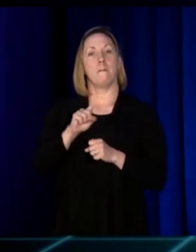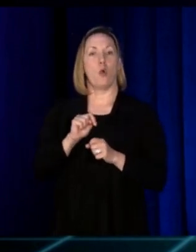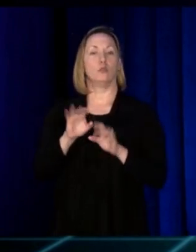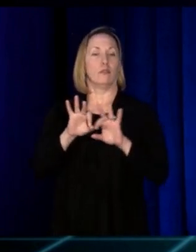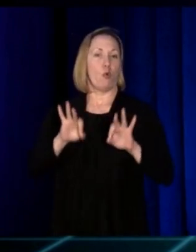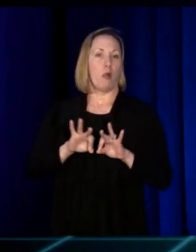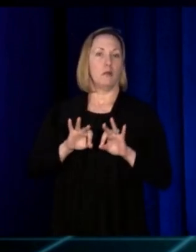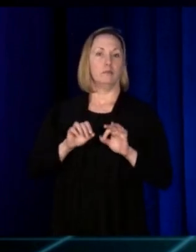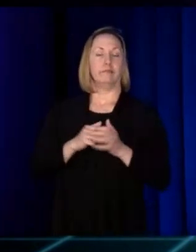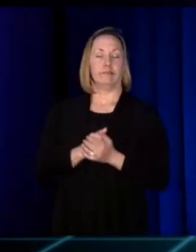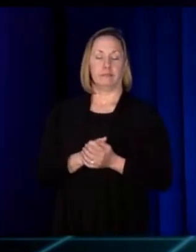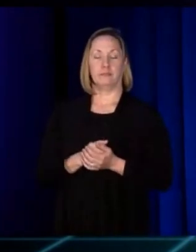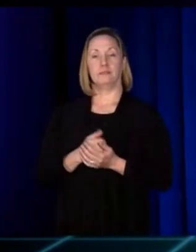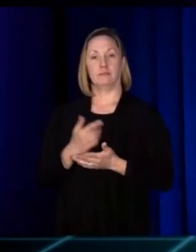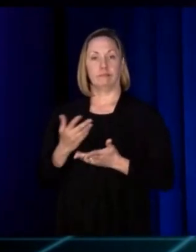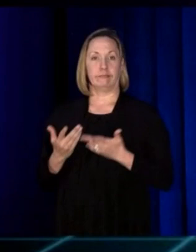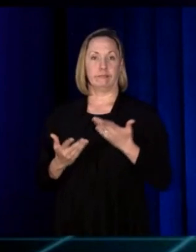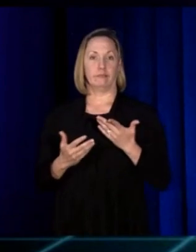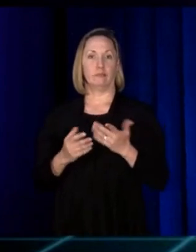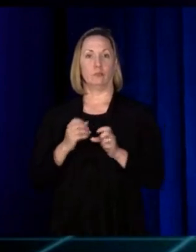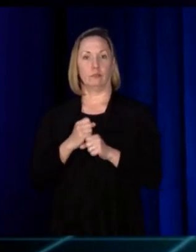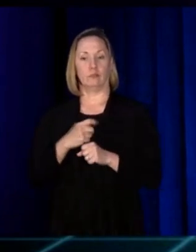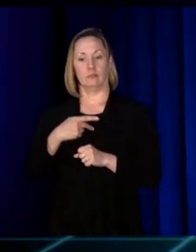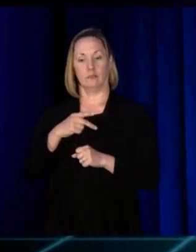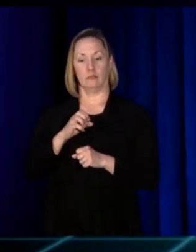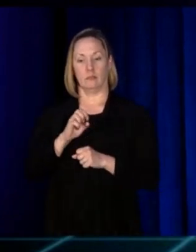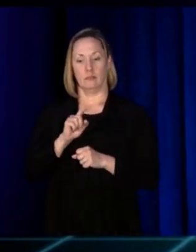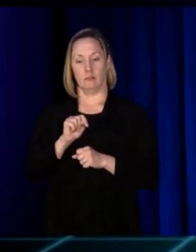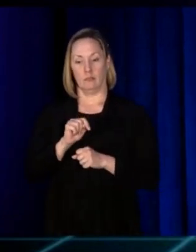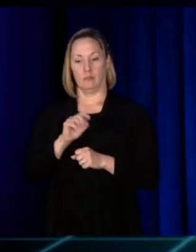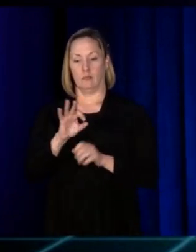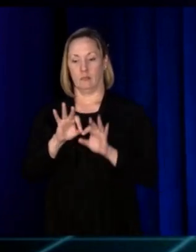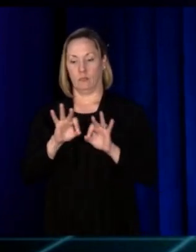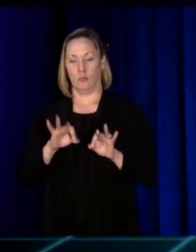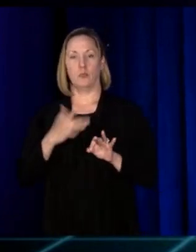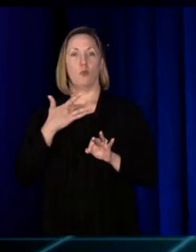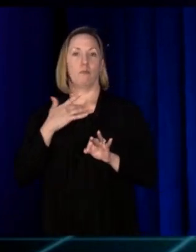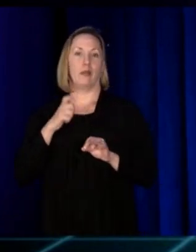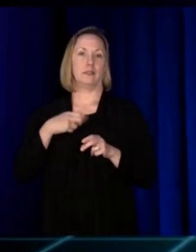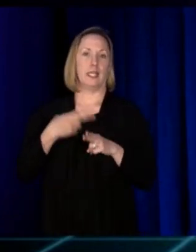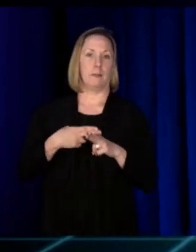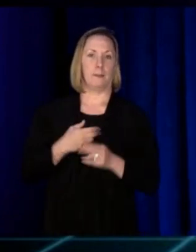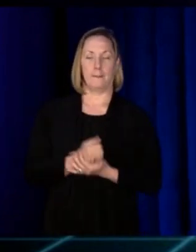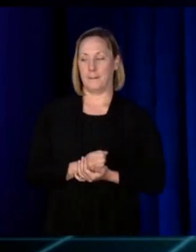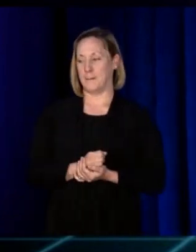go here, create post form. Oh, I got to name it.